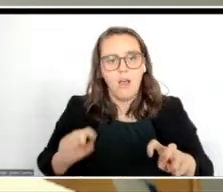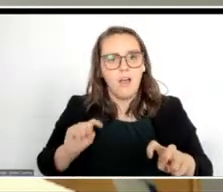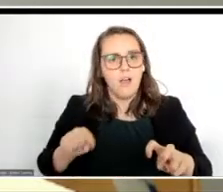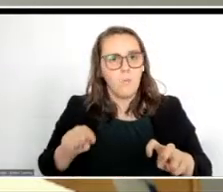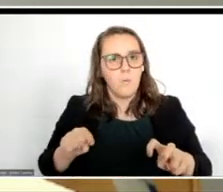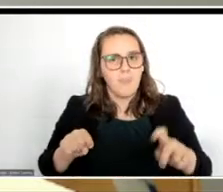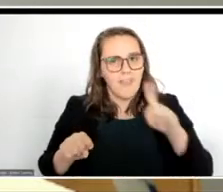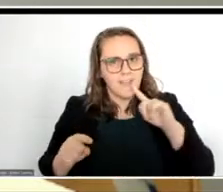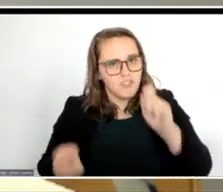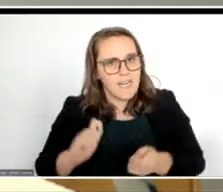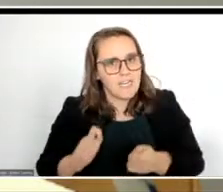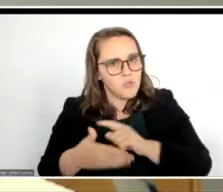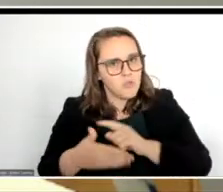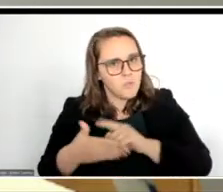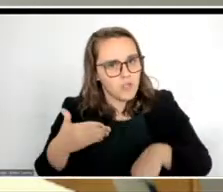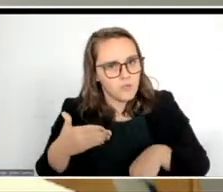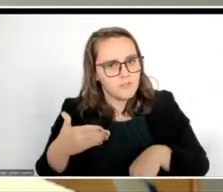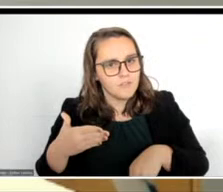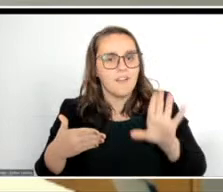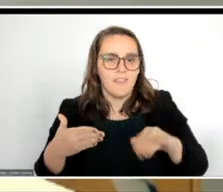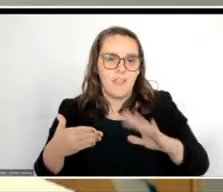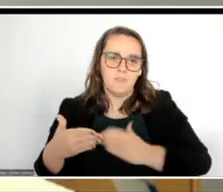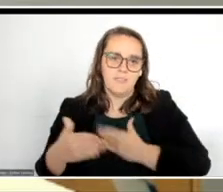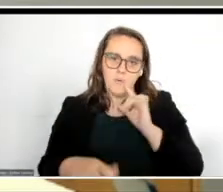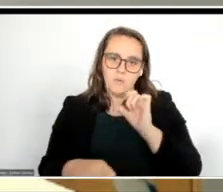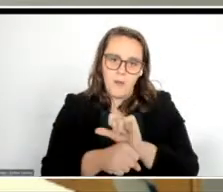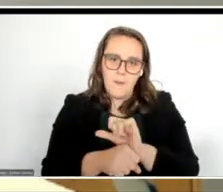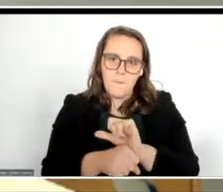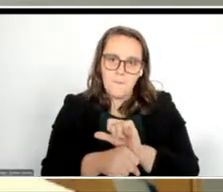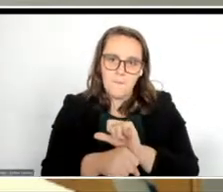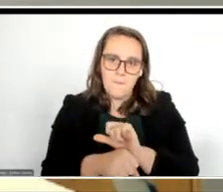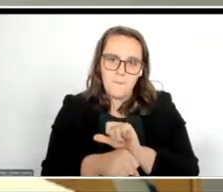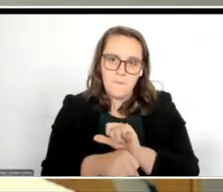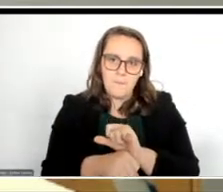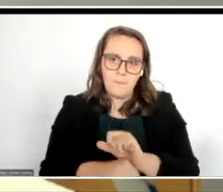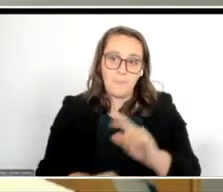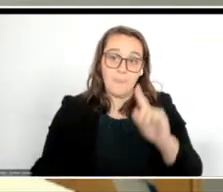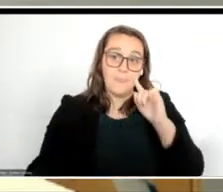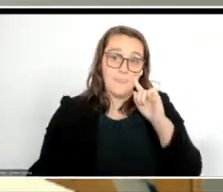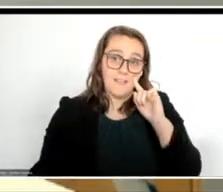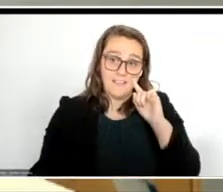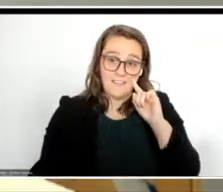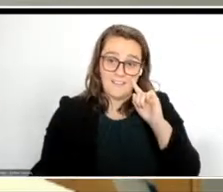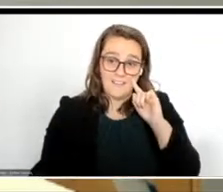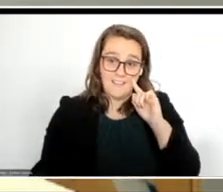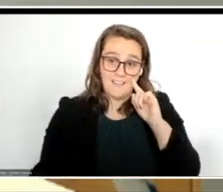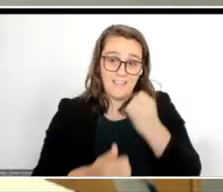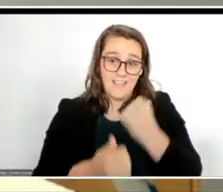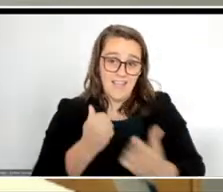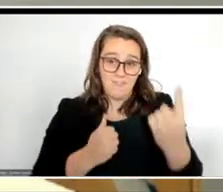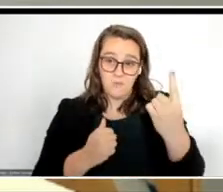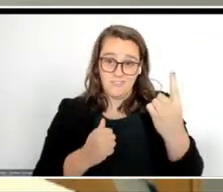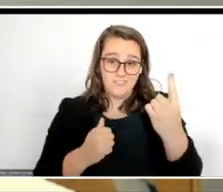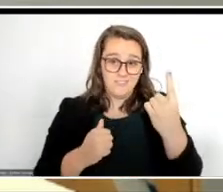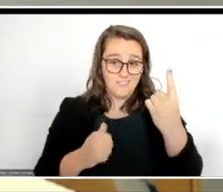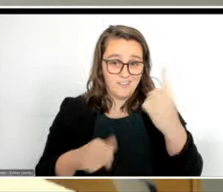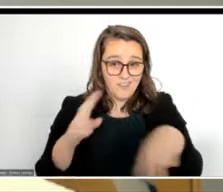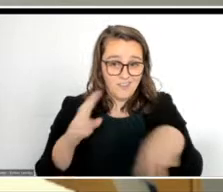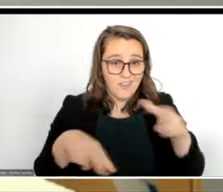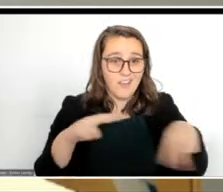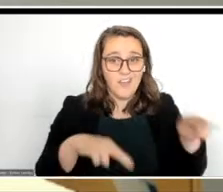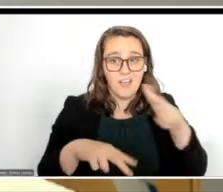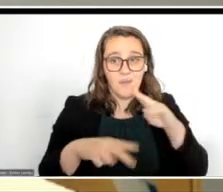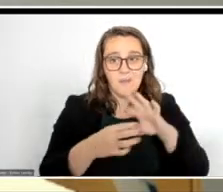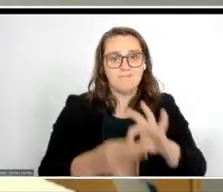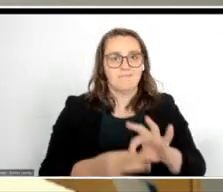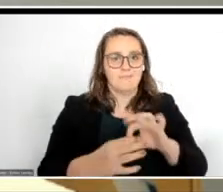determinative? And I think everyone's assessment in the room, at least amongst the staff, Mark